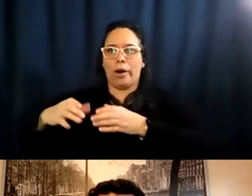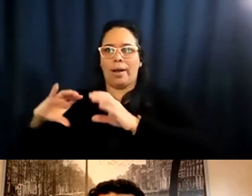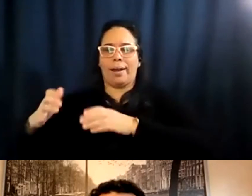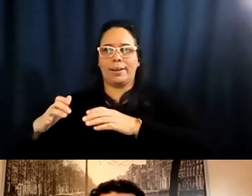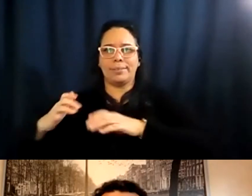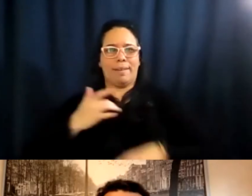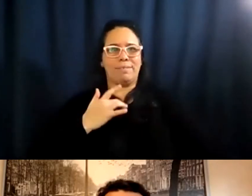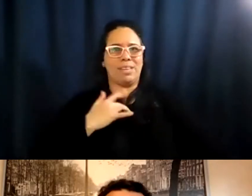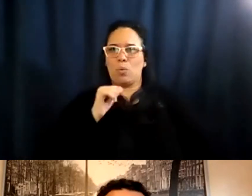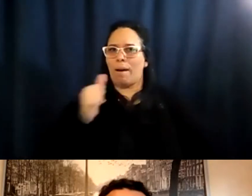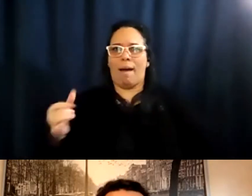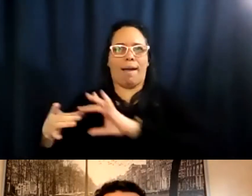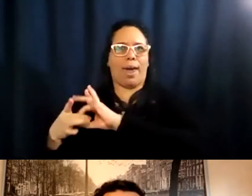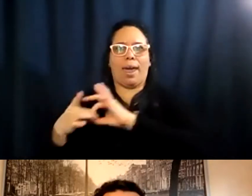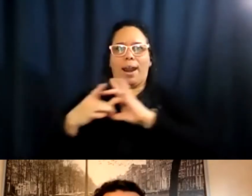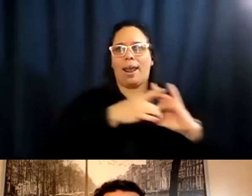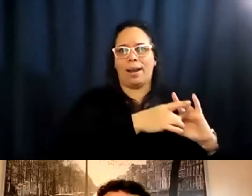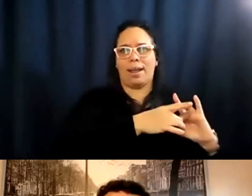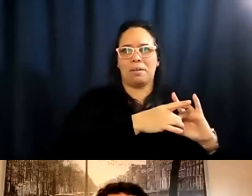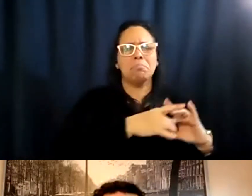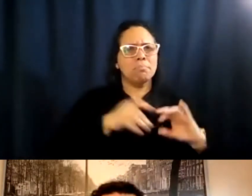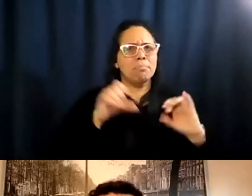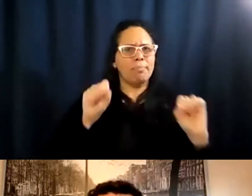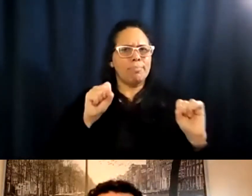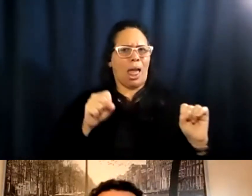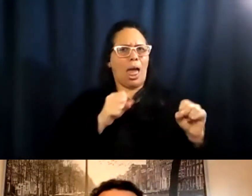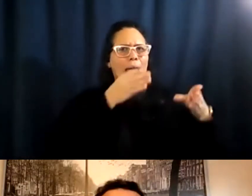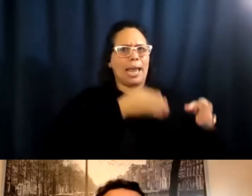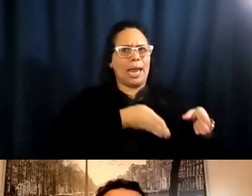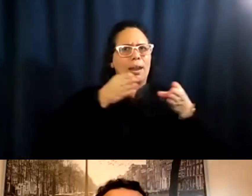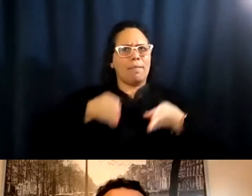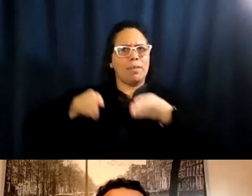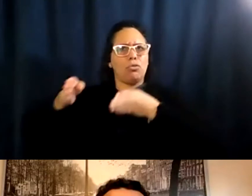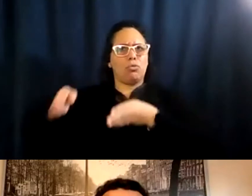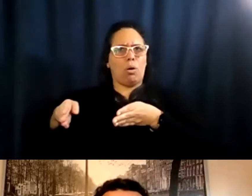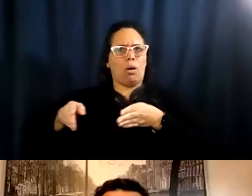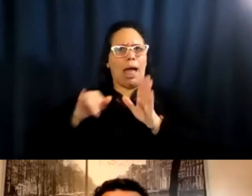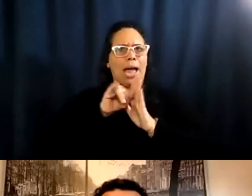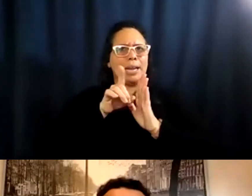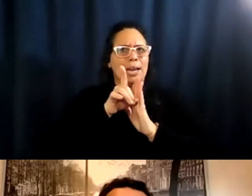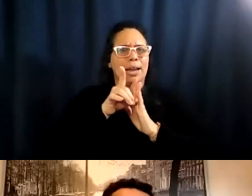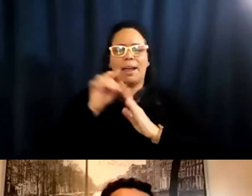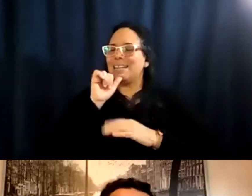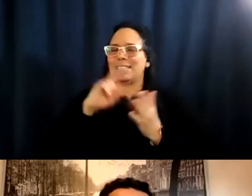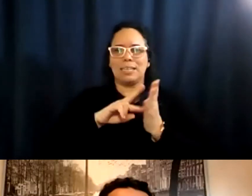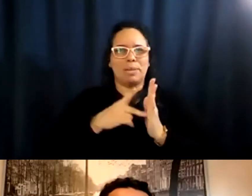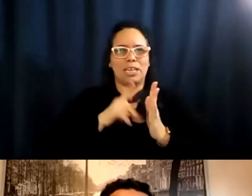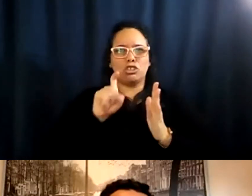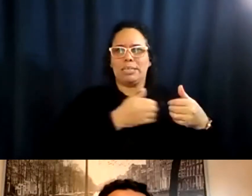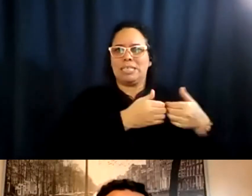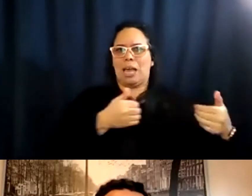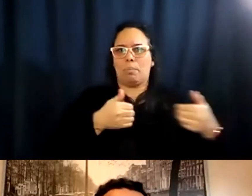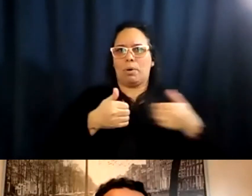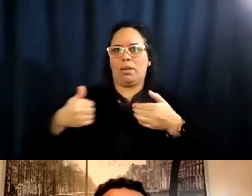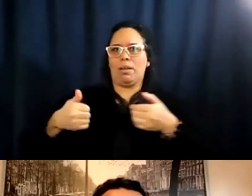another. Yeah, we have our individual identities and we have group identities, but that doesn't mean that they should be separations. You know what I mean? Those should